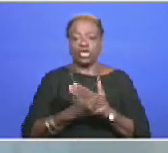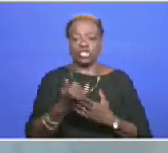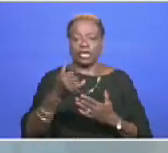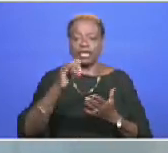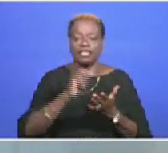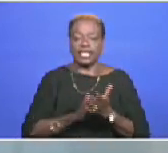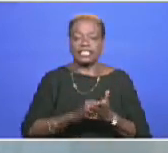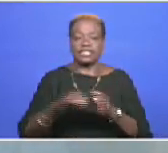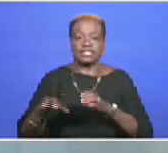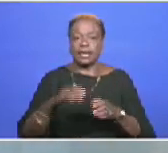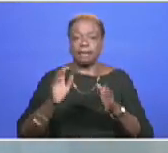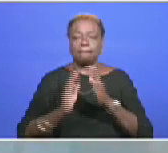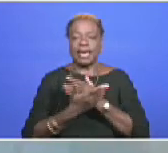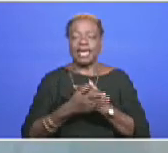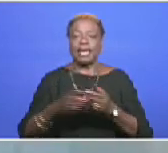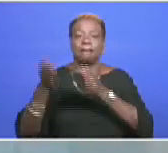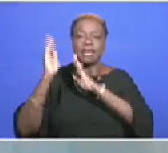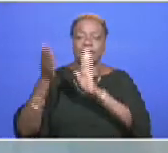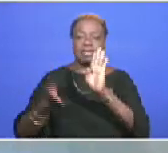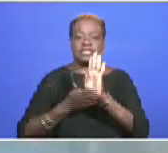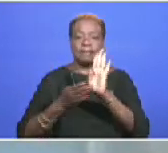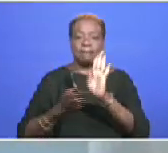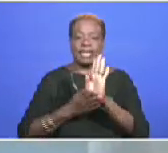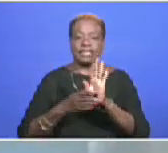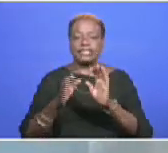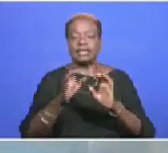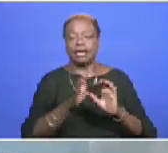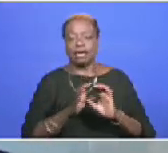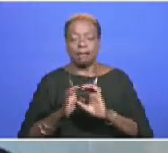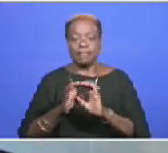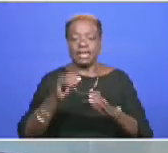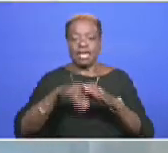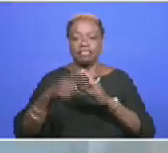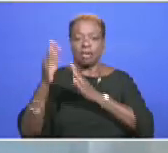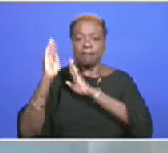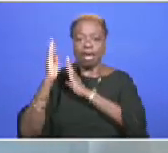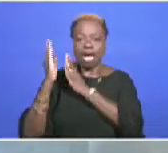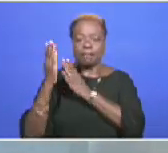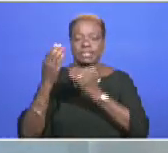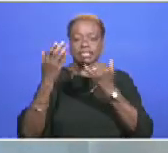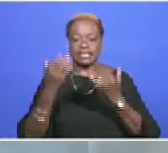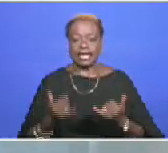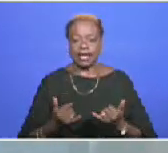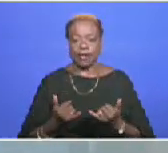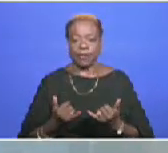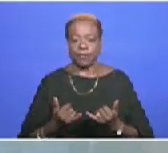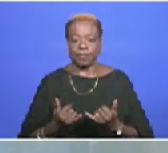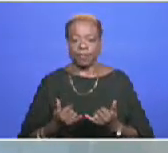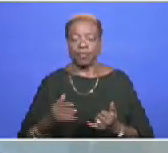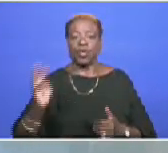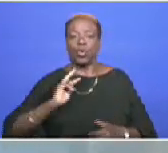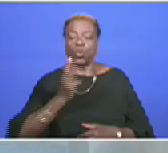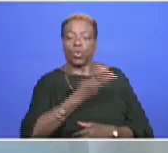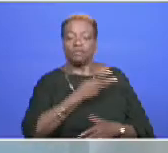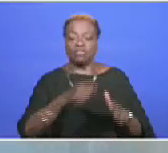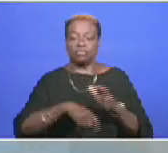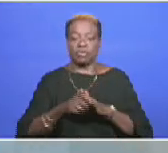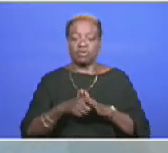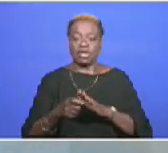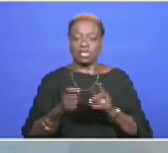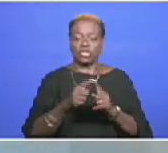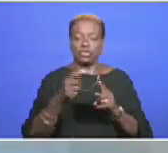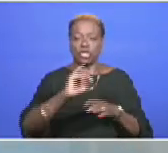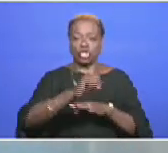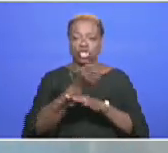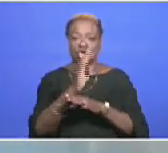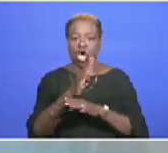Bahamas-based company in the Bahamas right now. I think we will contribute significantly to the jobs